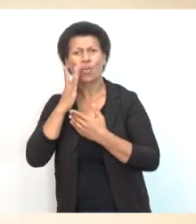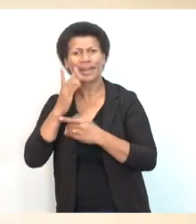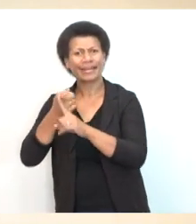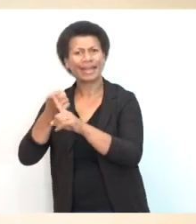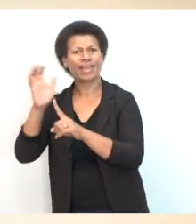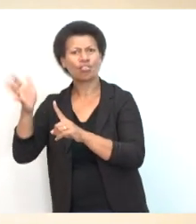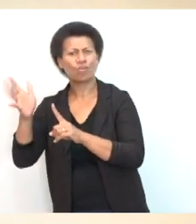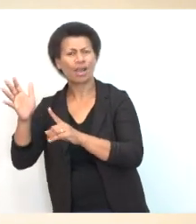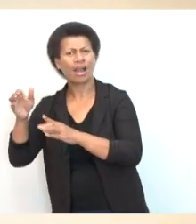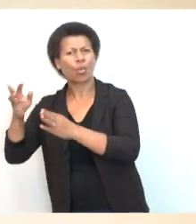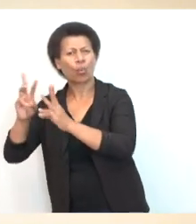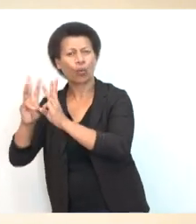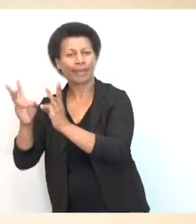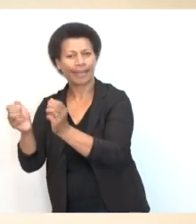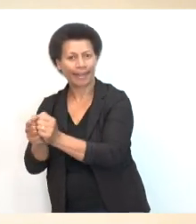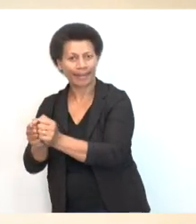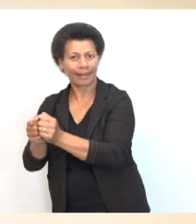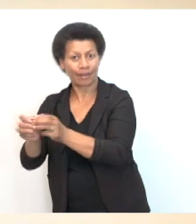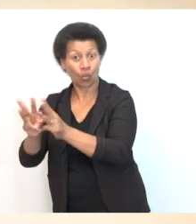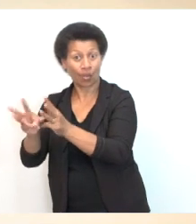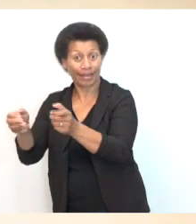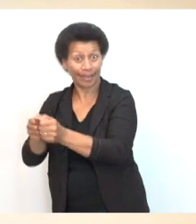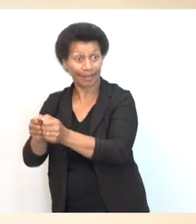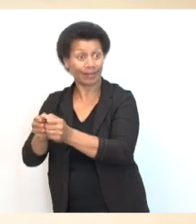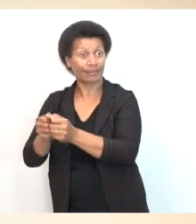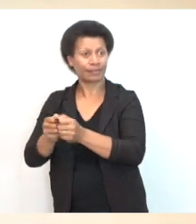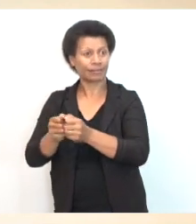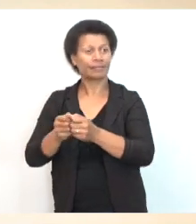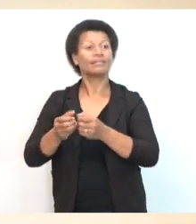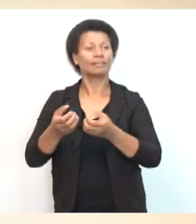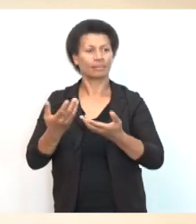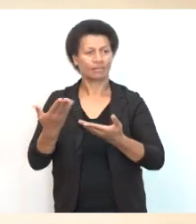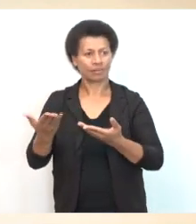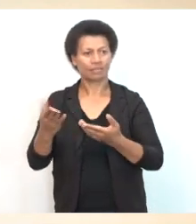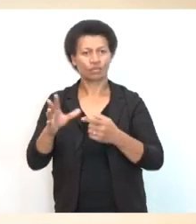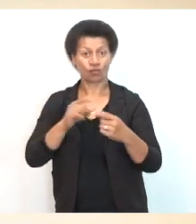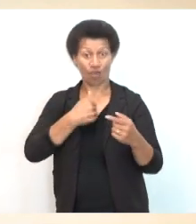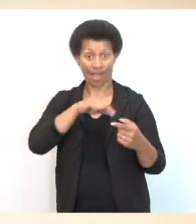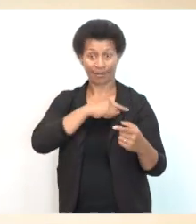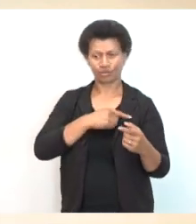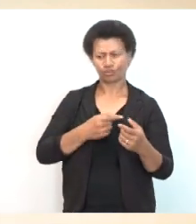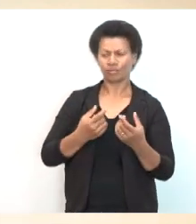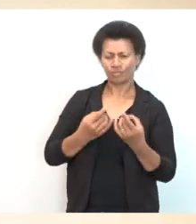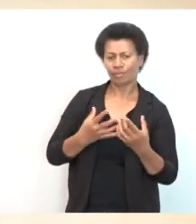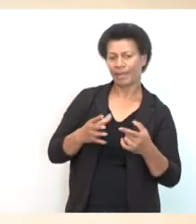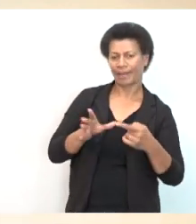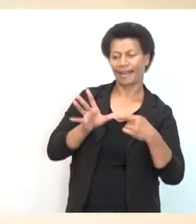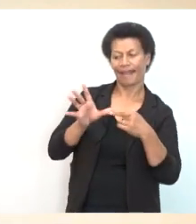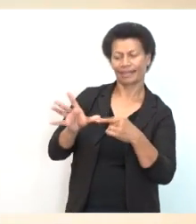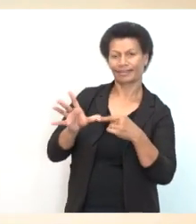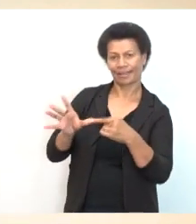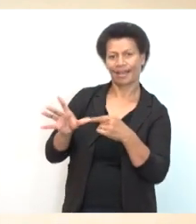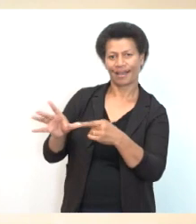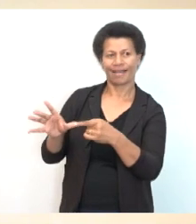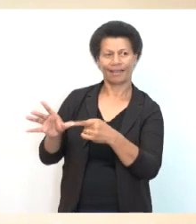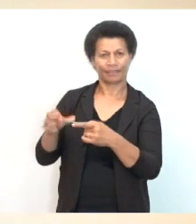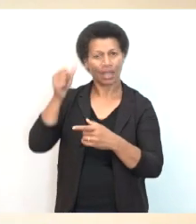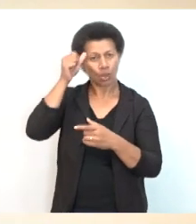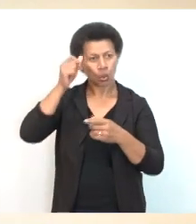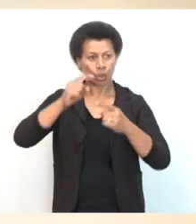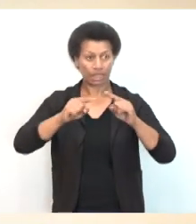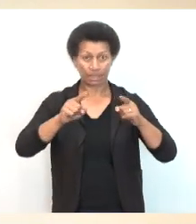of interest as such? How would you go about that, sir? First, let me make a correction. I think the press conference was made